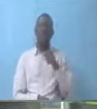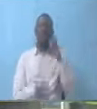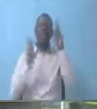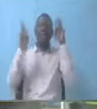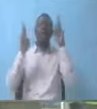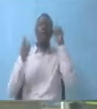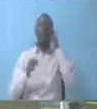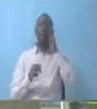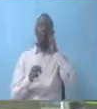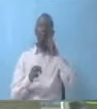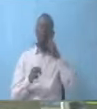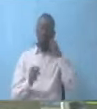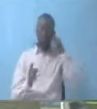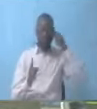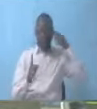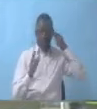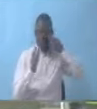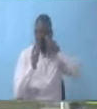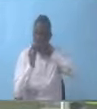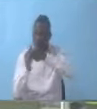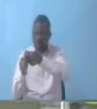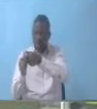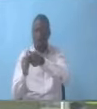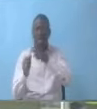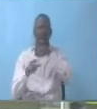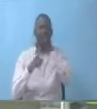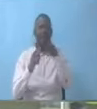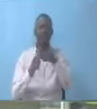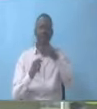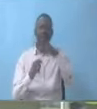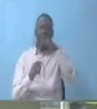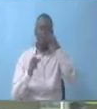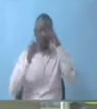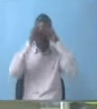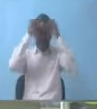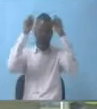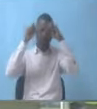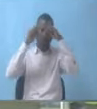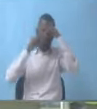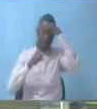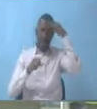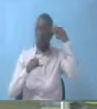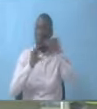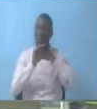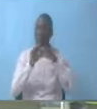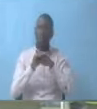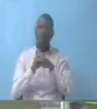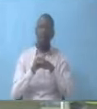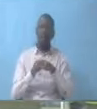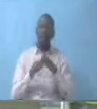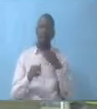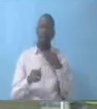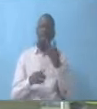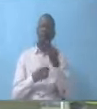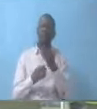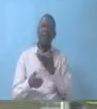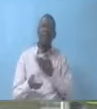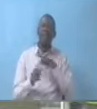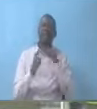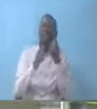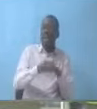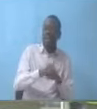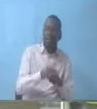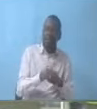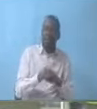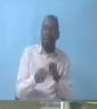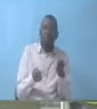every public servant he wanted to go after if you have at any stage controlled an